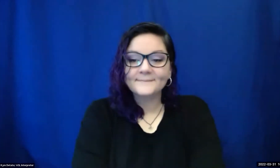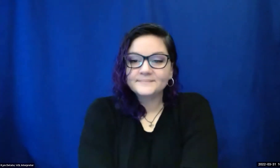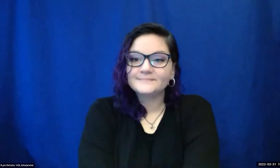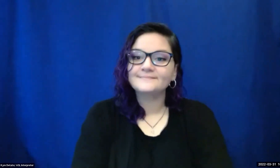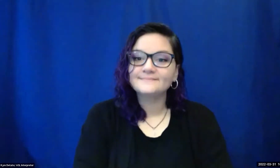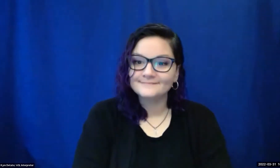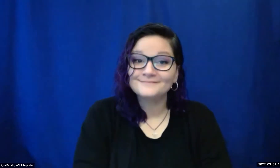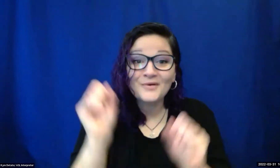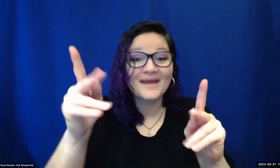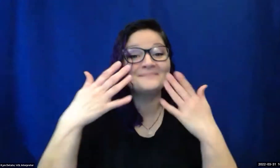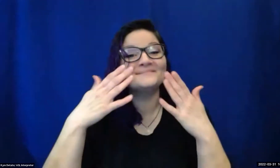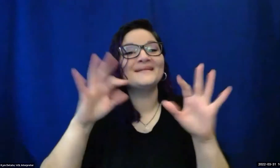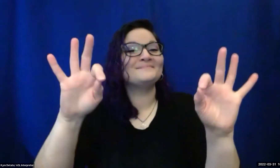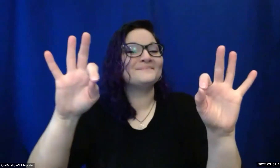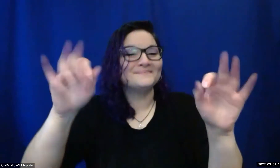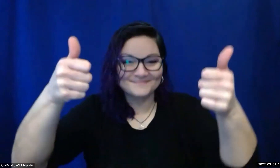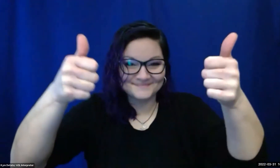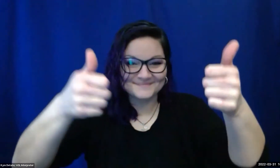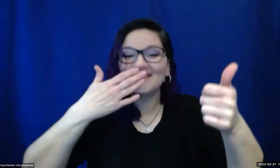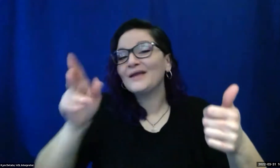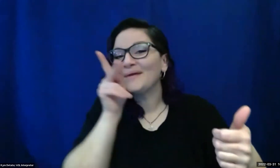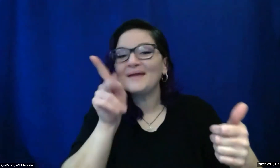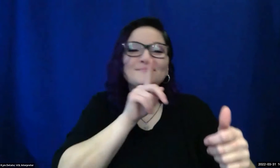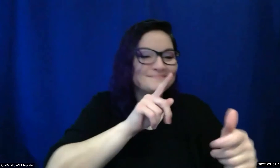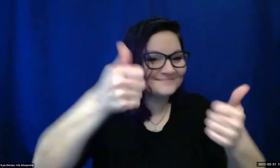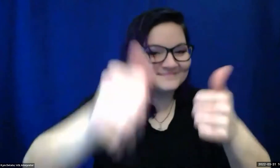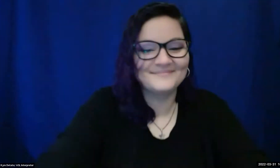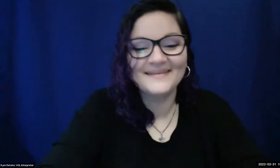All right, thank you, Kim, so much. We appreciate you.